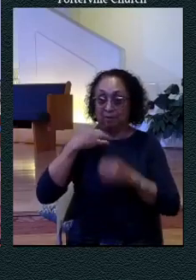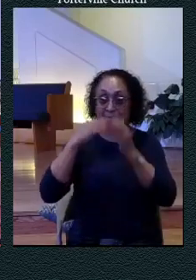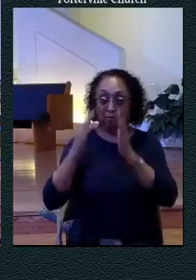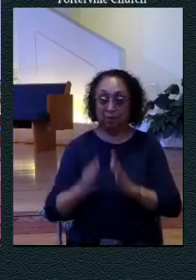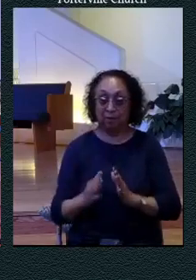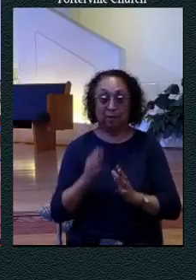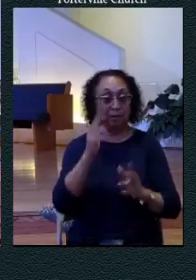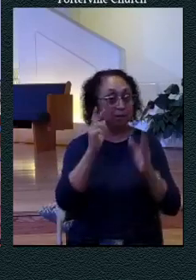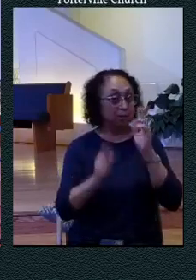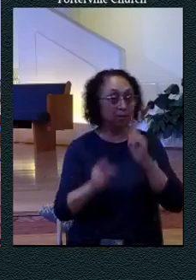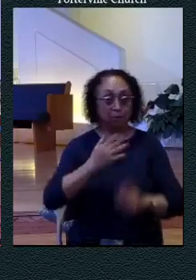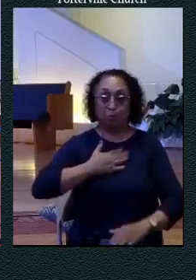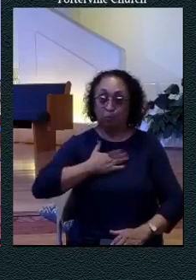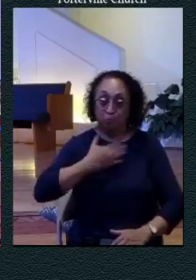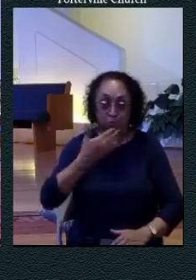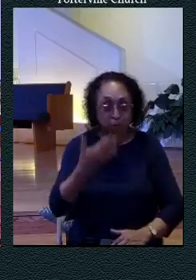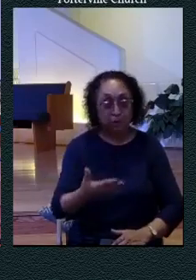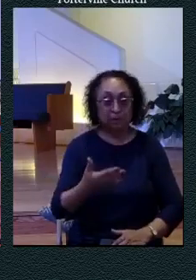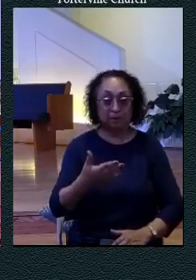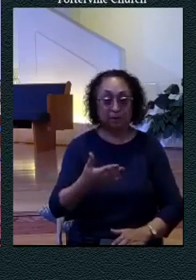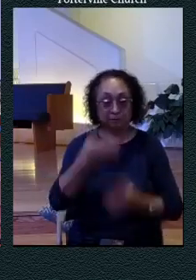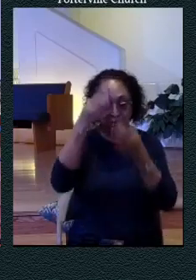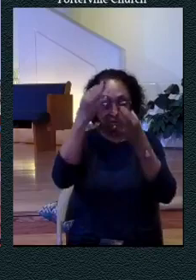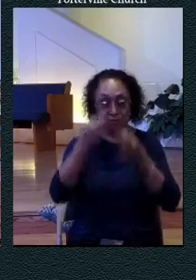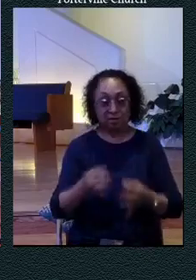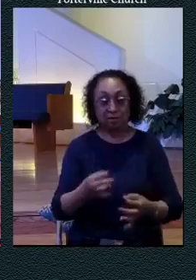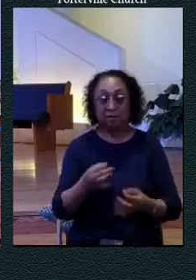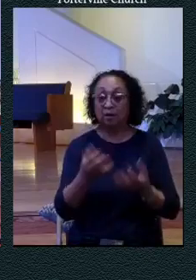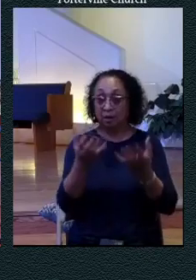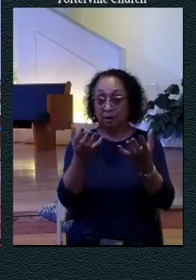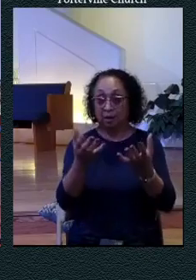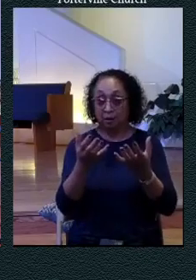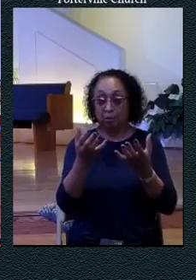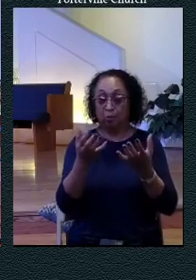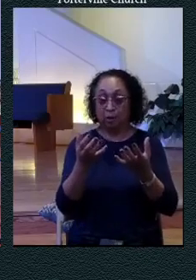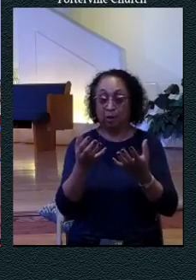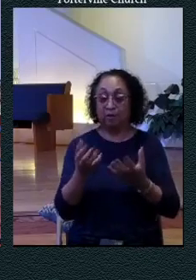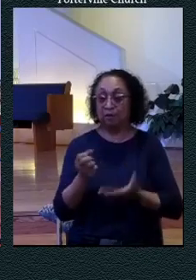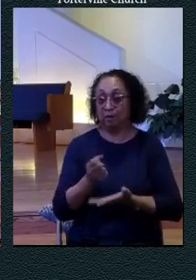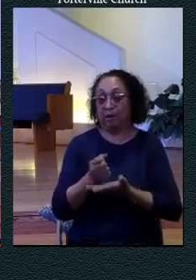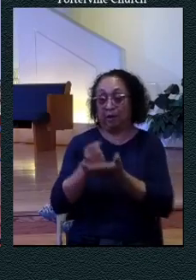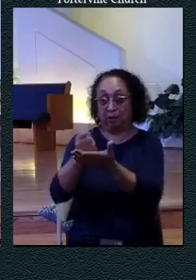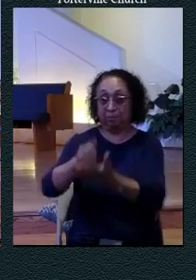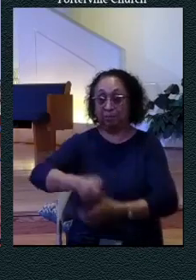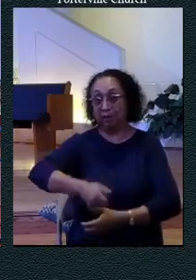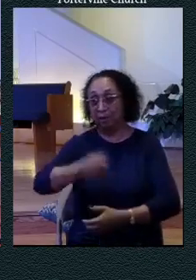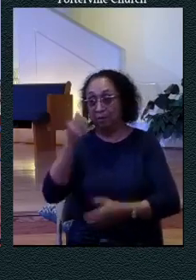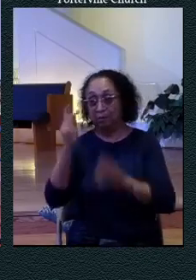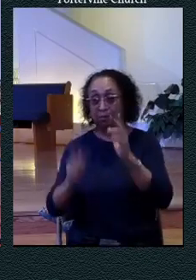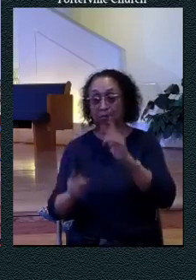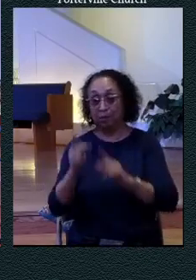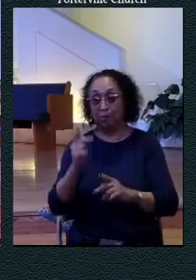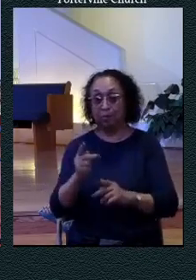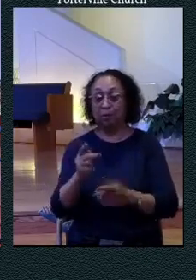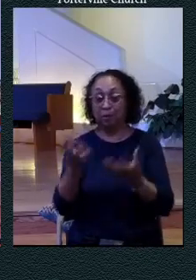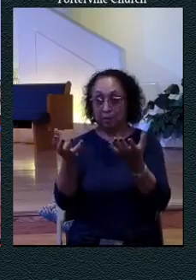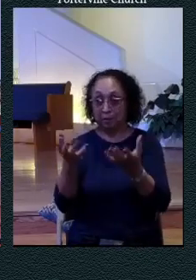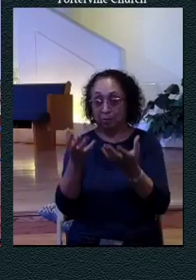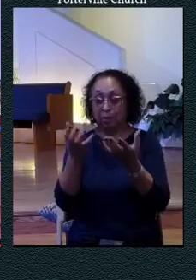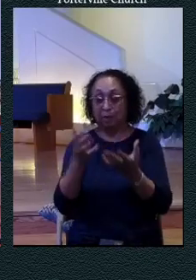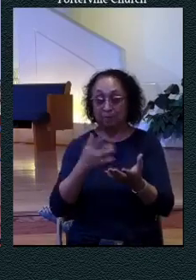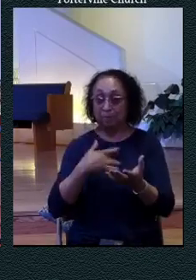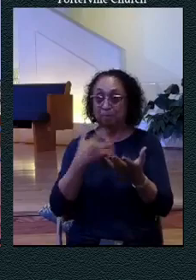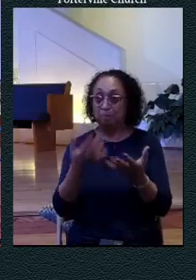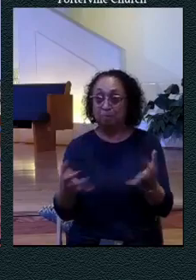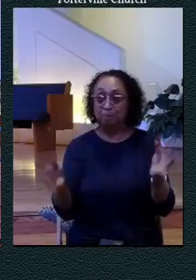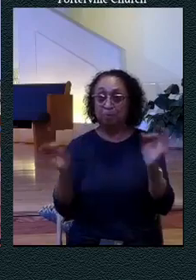willing, committed people who say, I want to contribute in these ways. I want to add significance. I